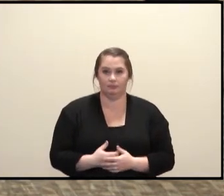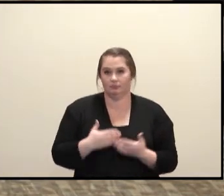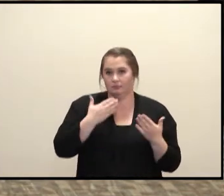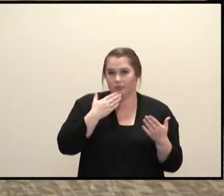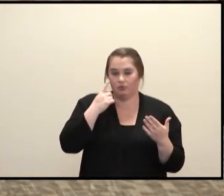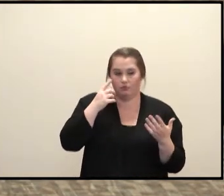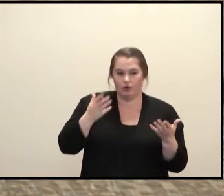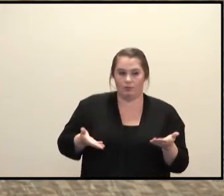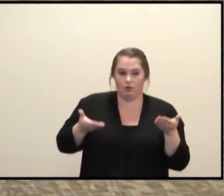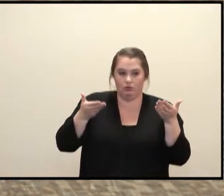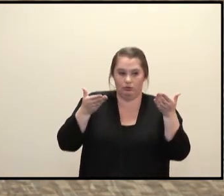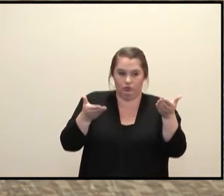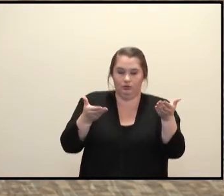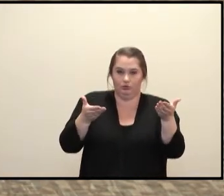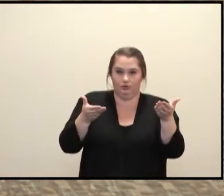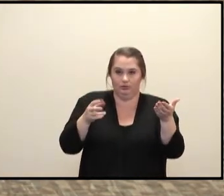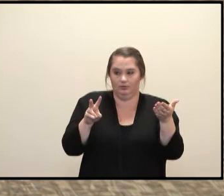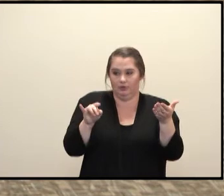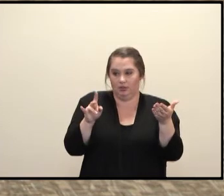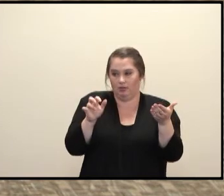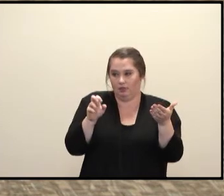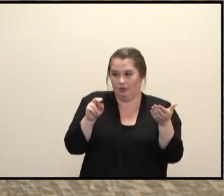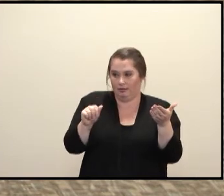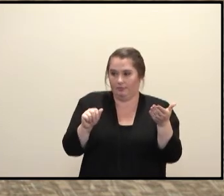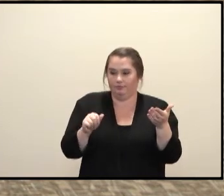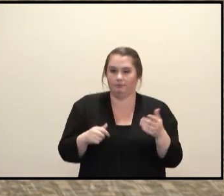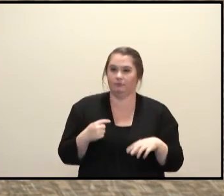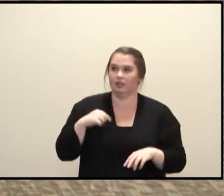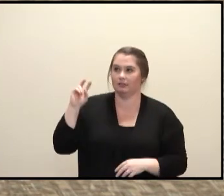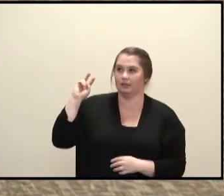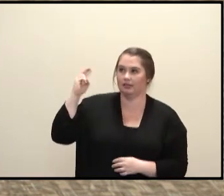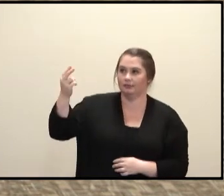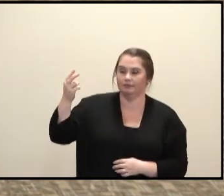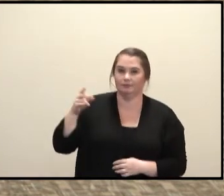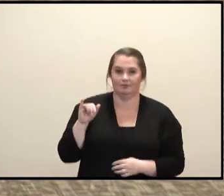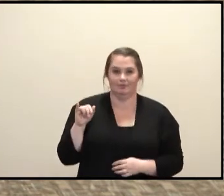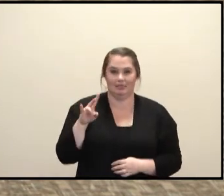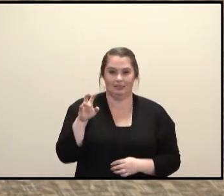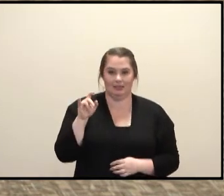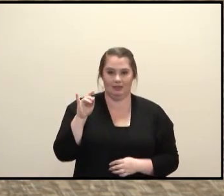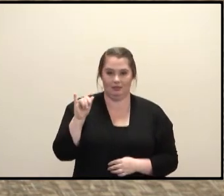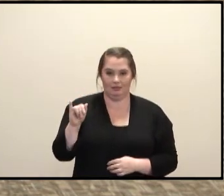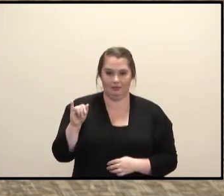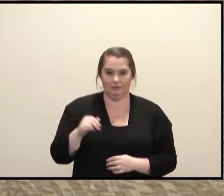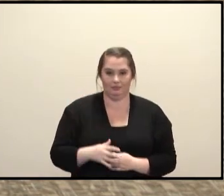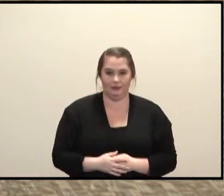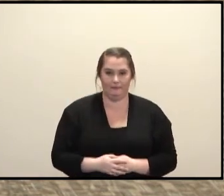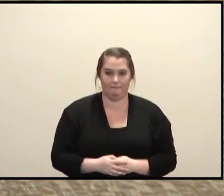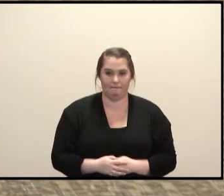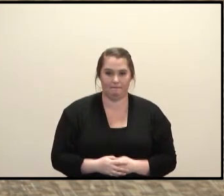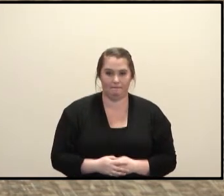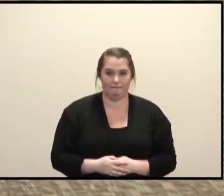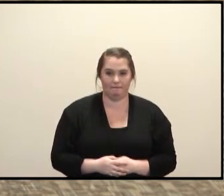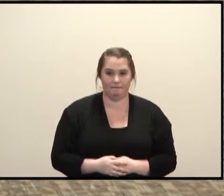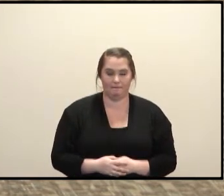motion by Mr. Vidania. I'll second. We have a second by Ms. Iazetti.